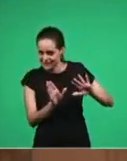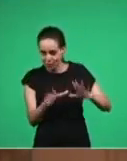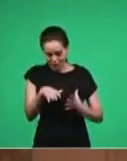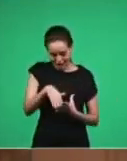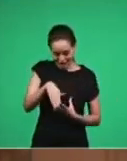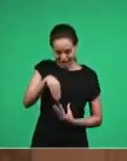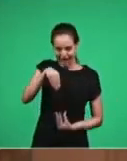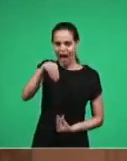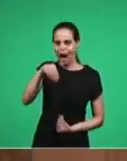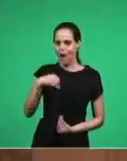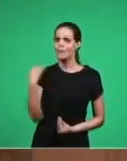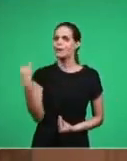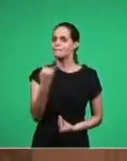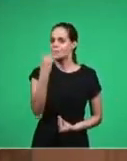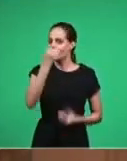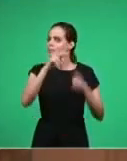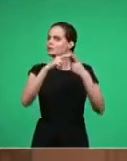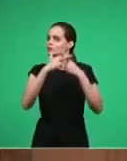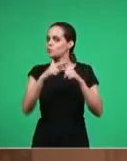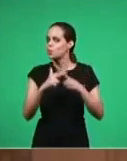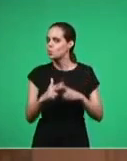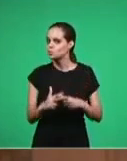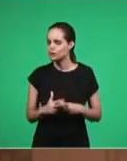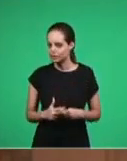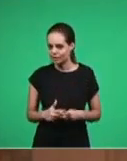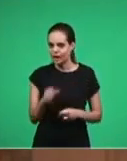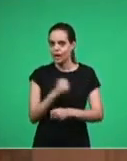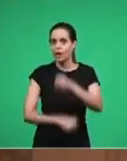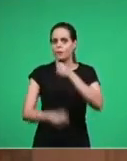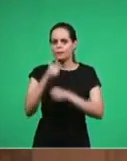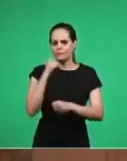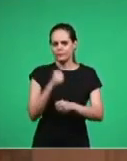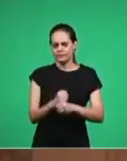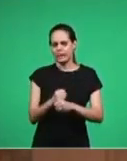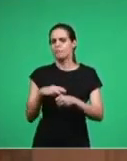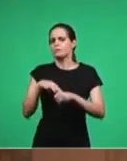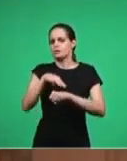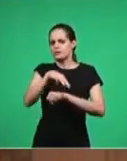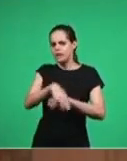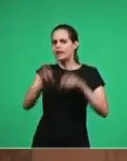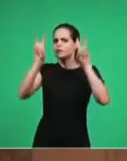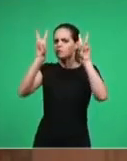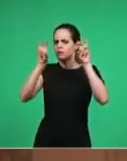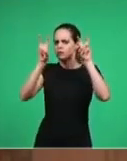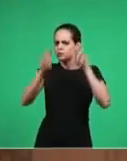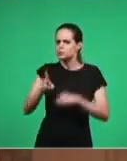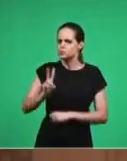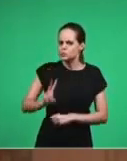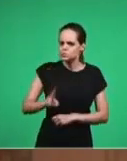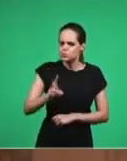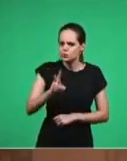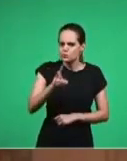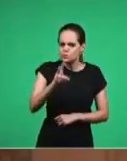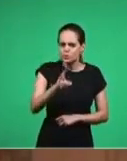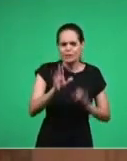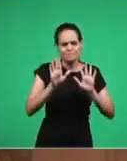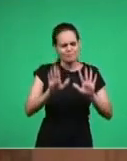But now that we've got that out of the way, we're talking about the physical cleaning. Let's talk about the spiritual cleaning of our